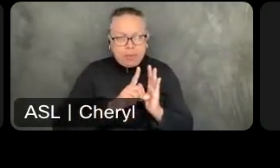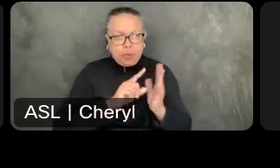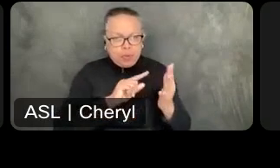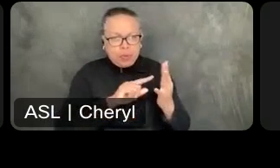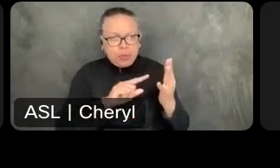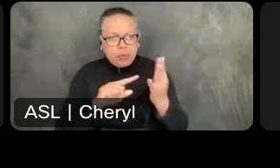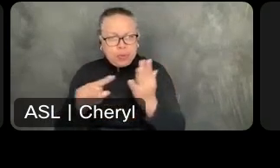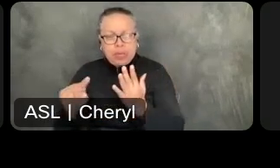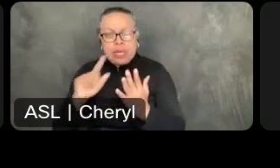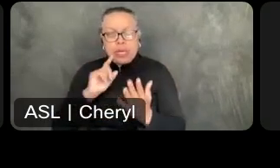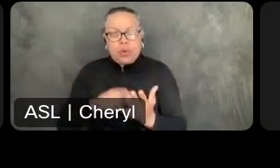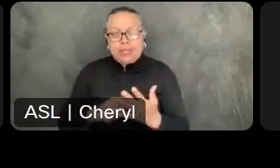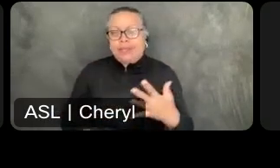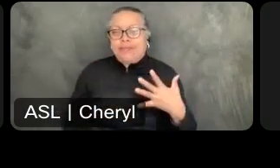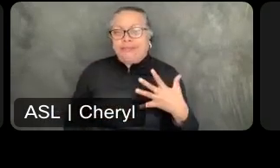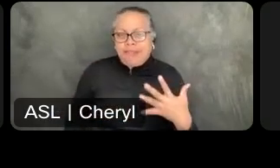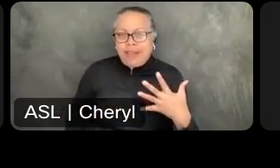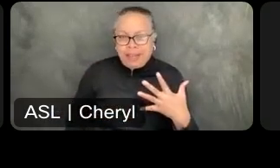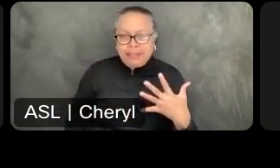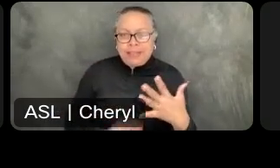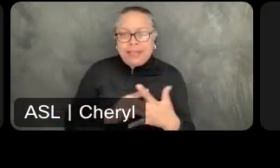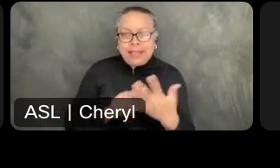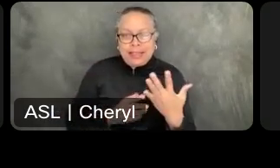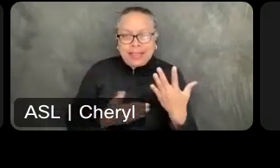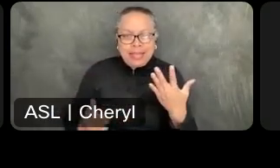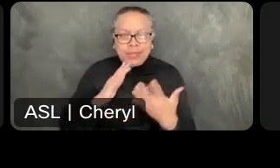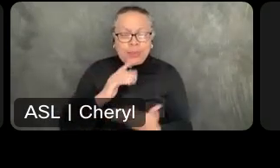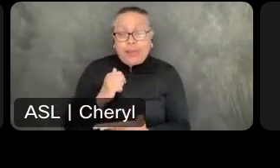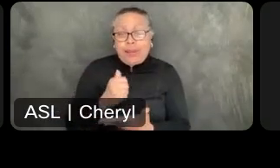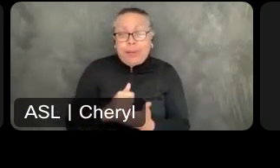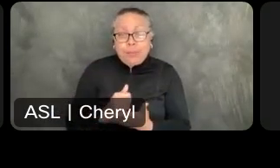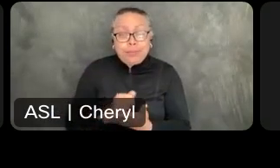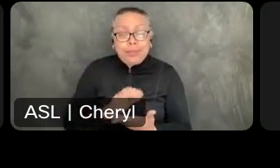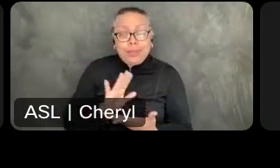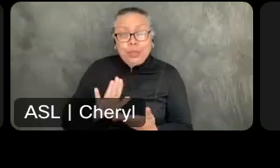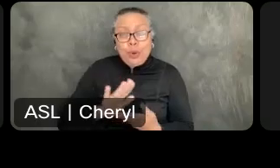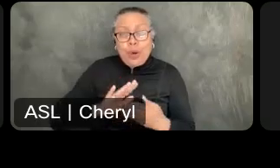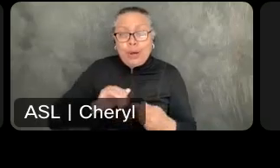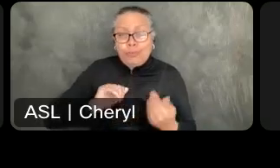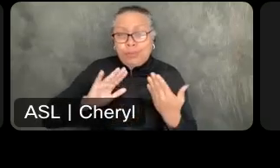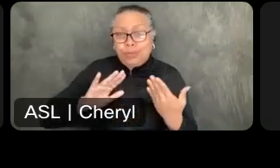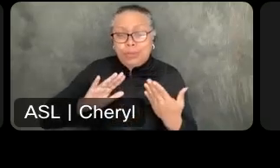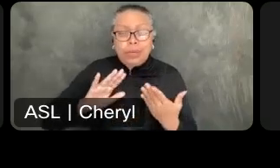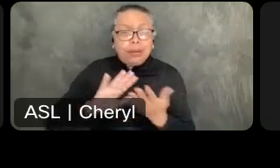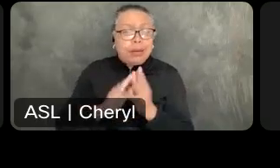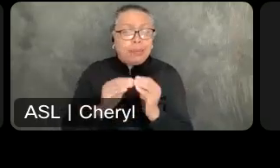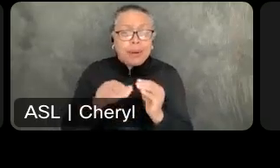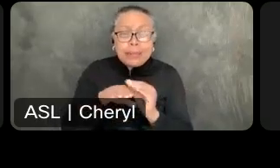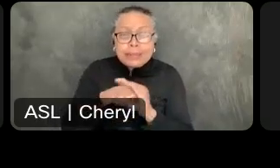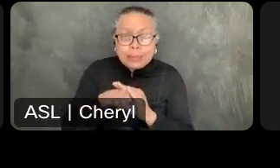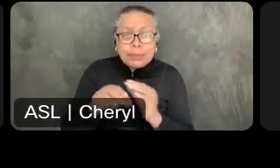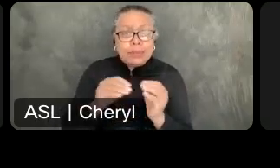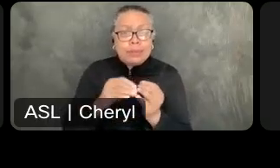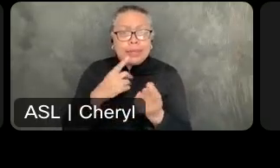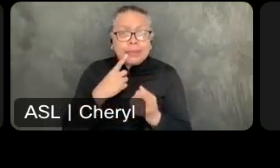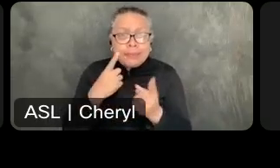these 5 elements can enhance whatever it is that you're doing to make it more accessible and effective